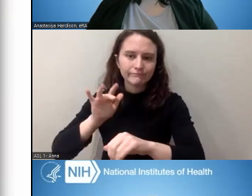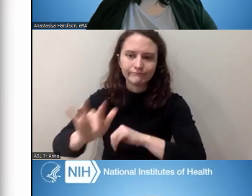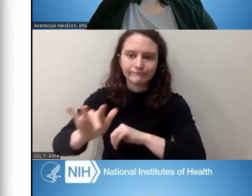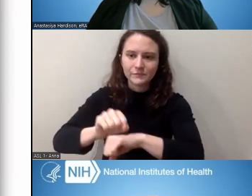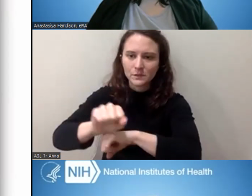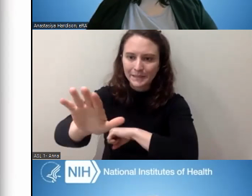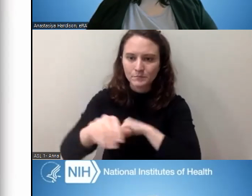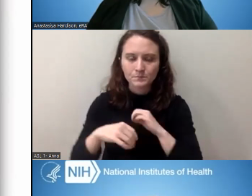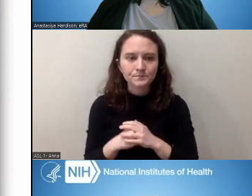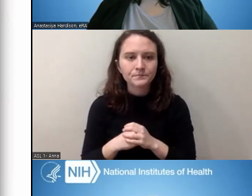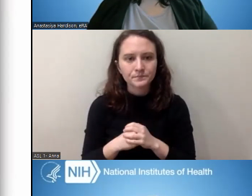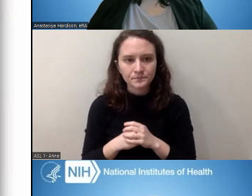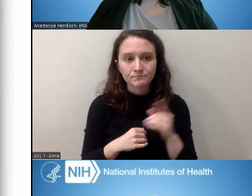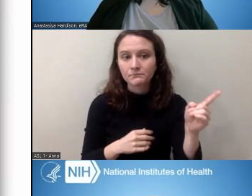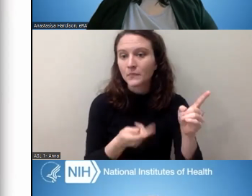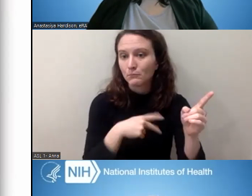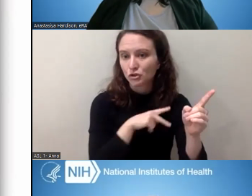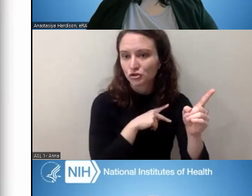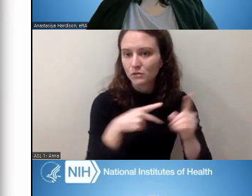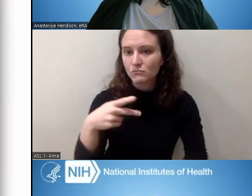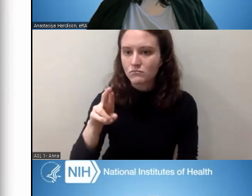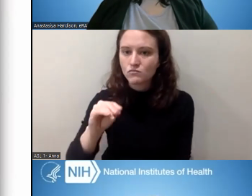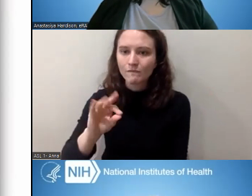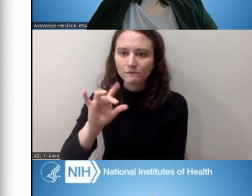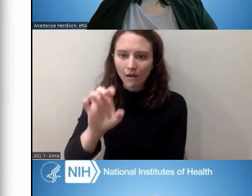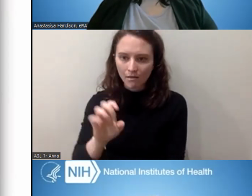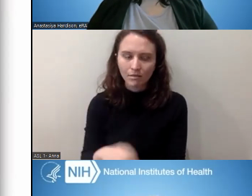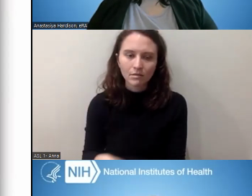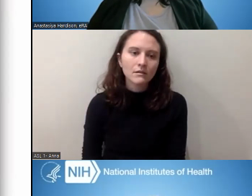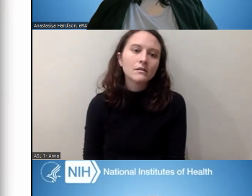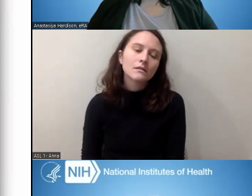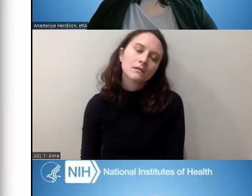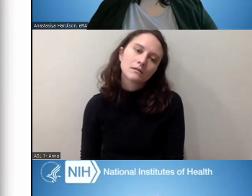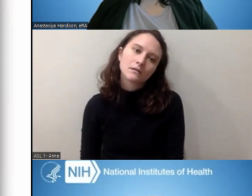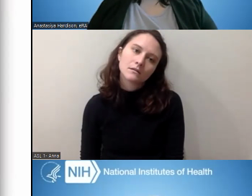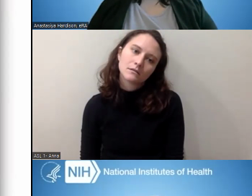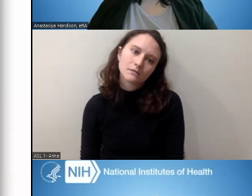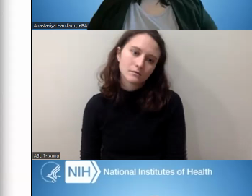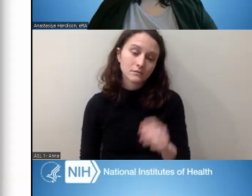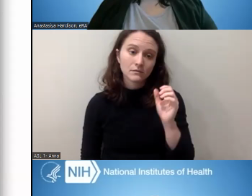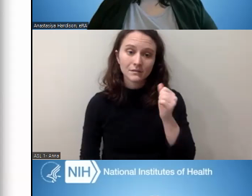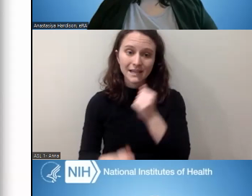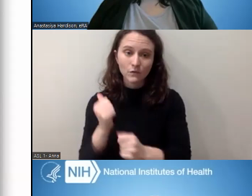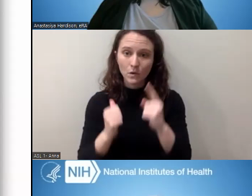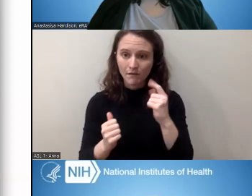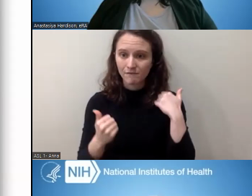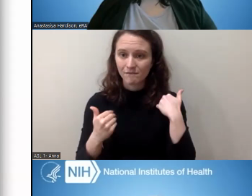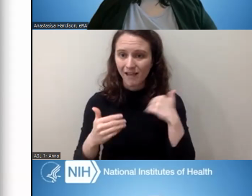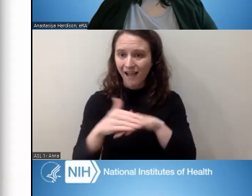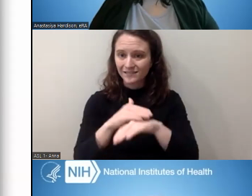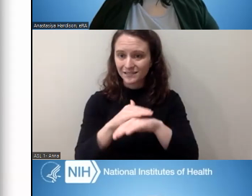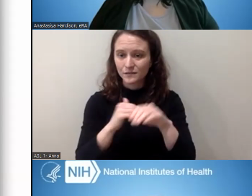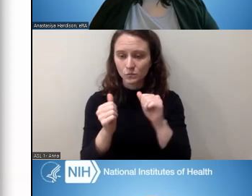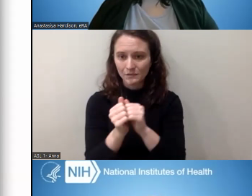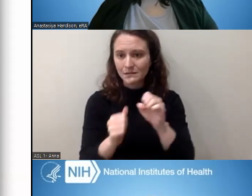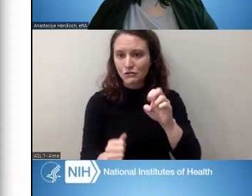Next section is the personal profile. So when we have, so everybody that has access to eRA Commons